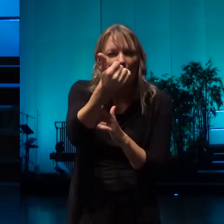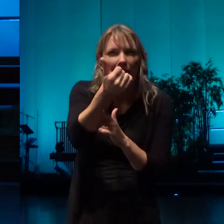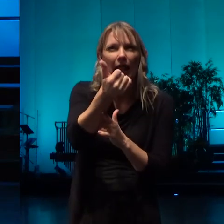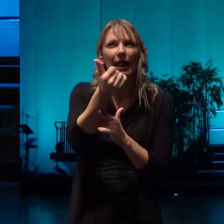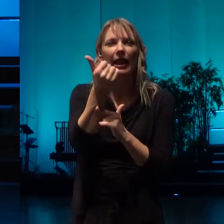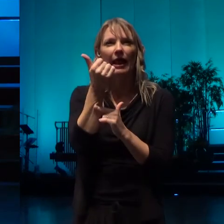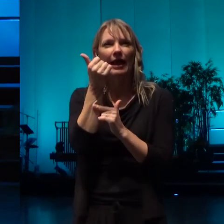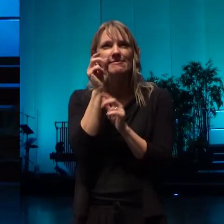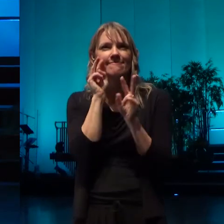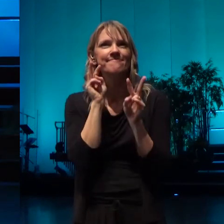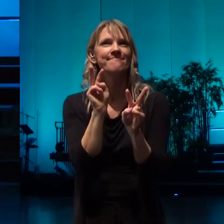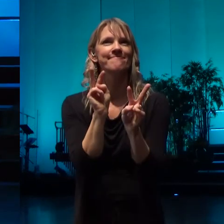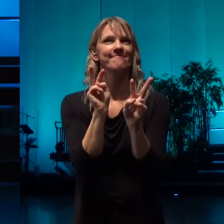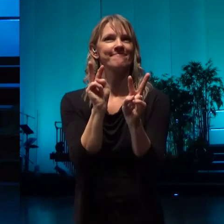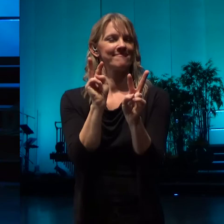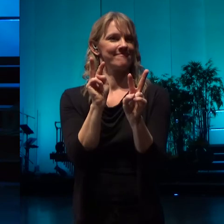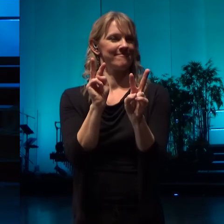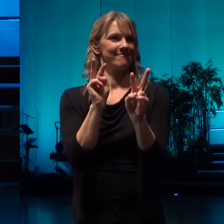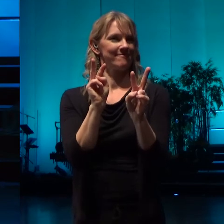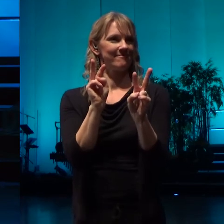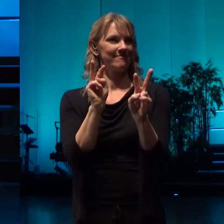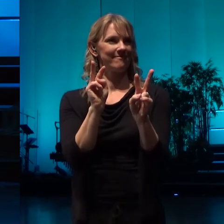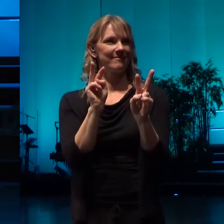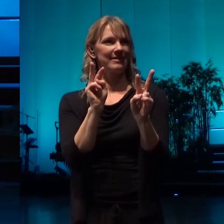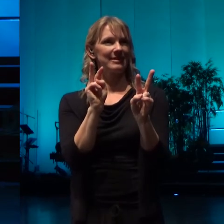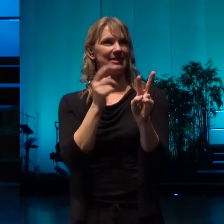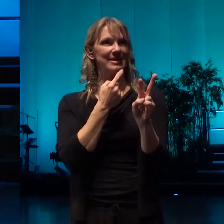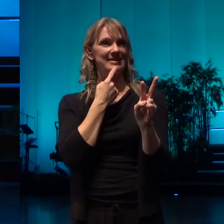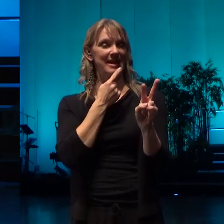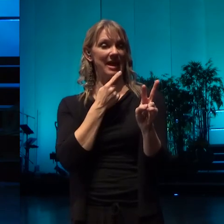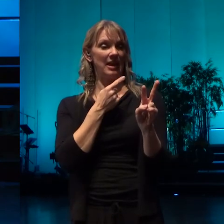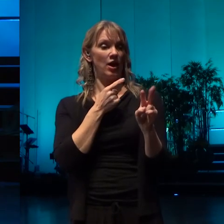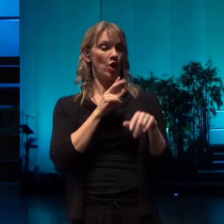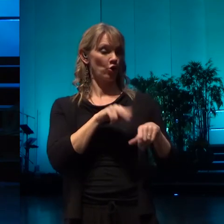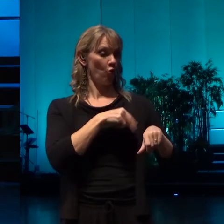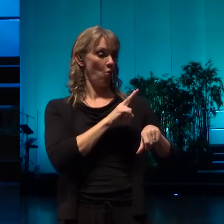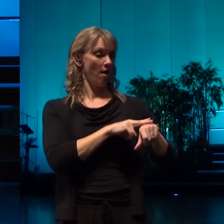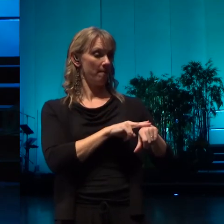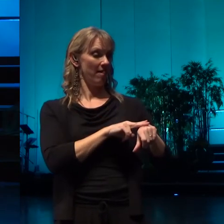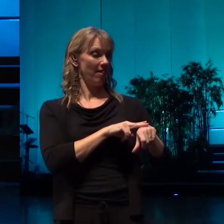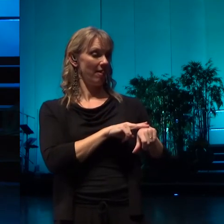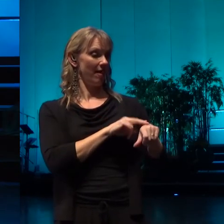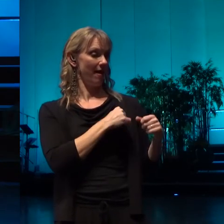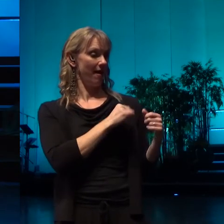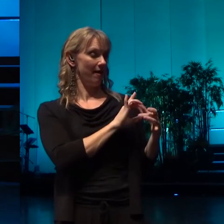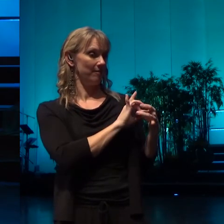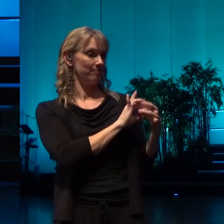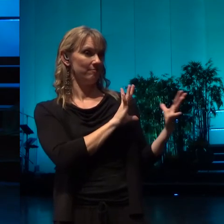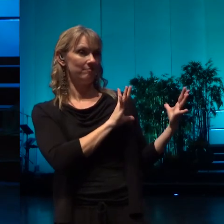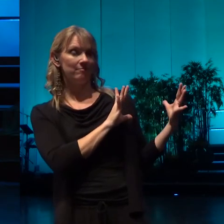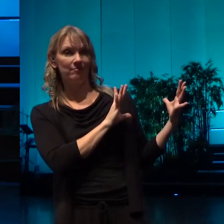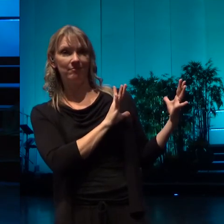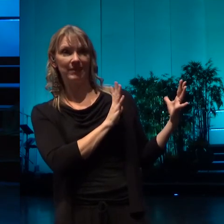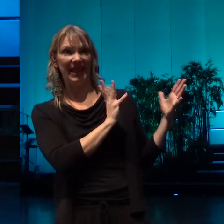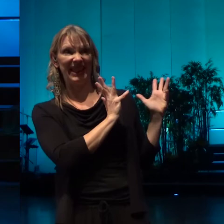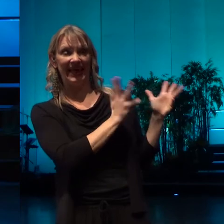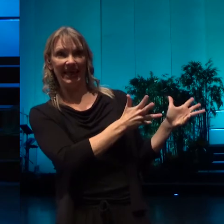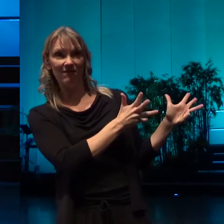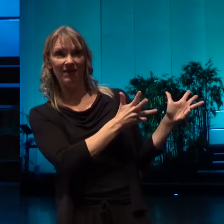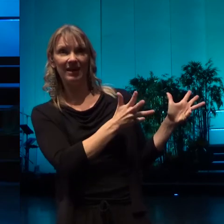of anticipation that said, I'm leaving normal behind, and I have